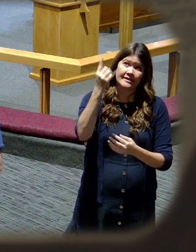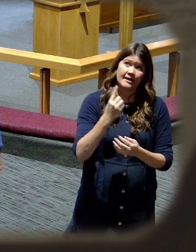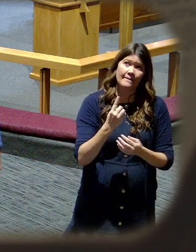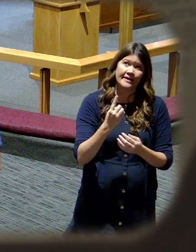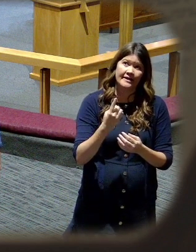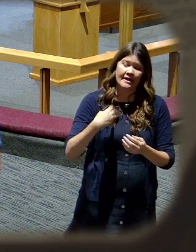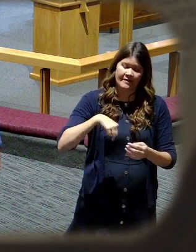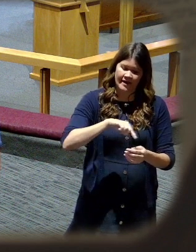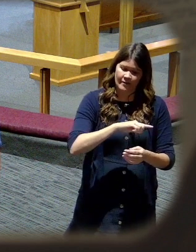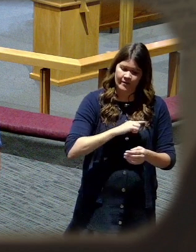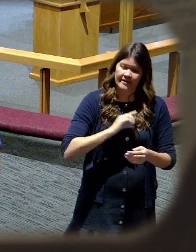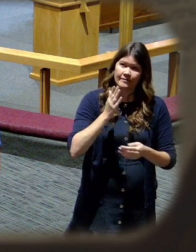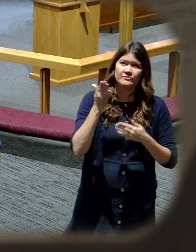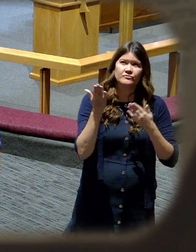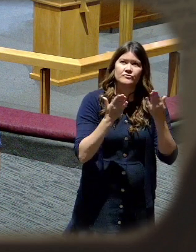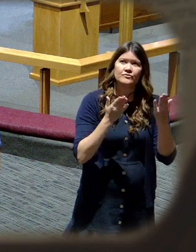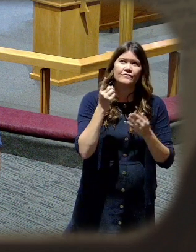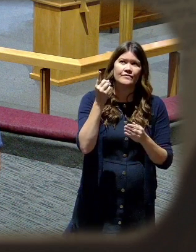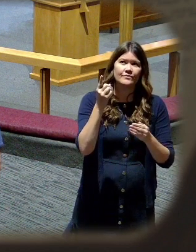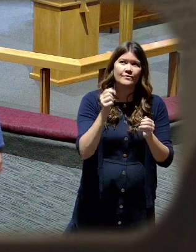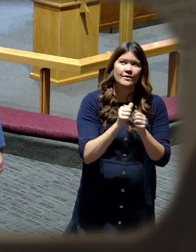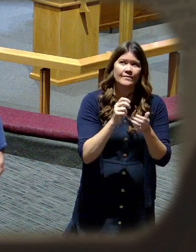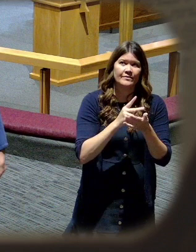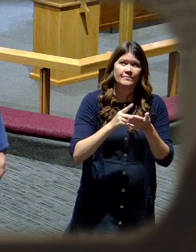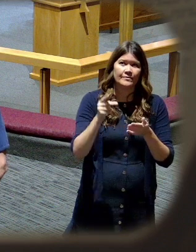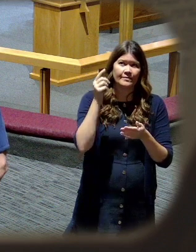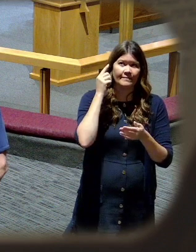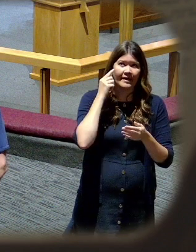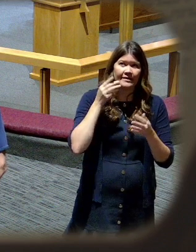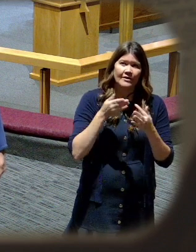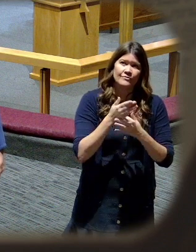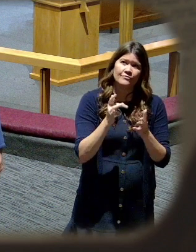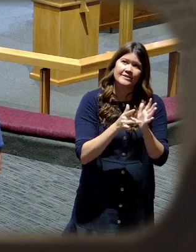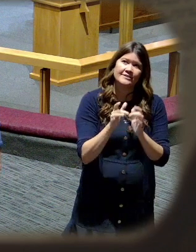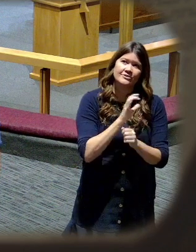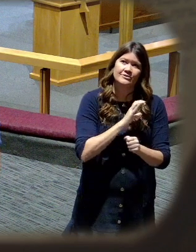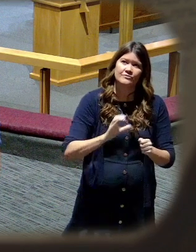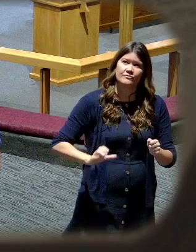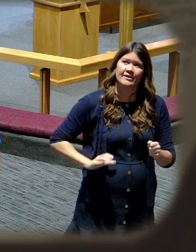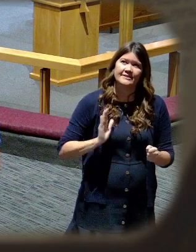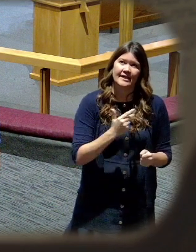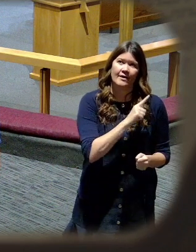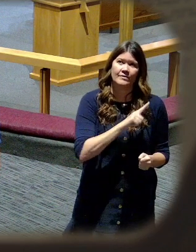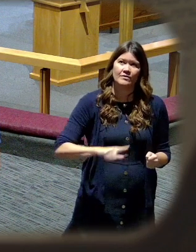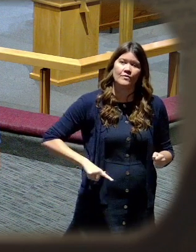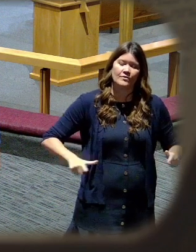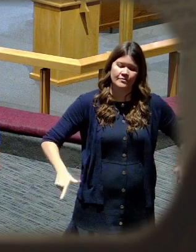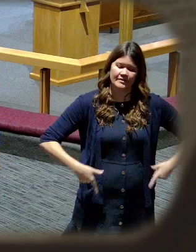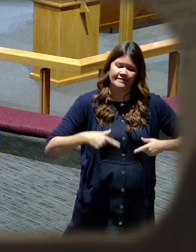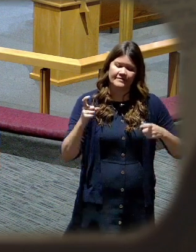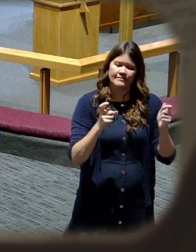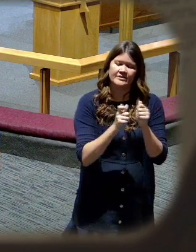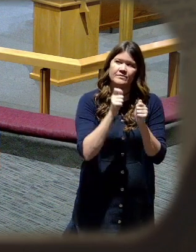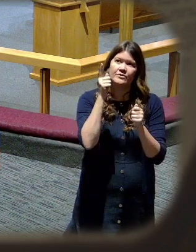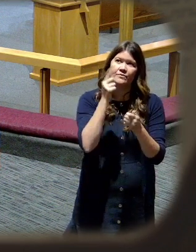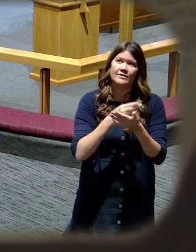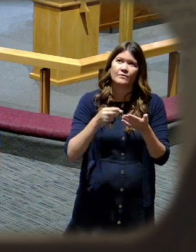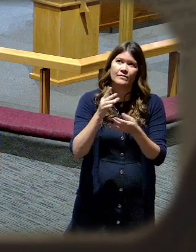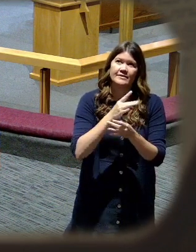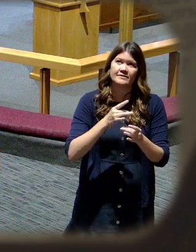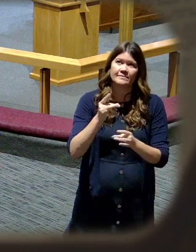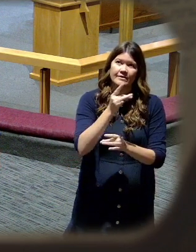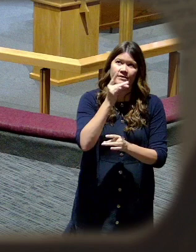we may be enabled to serve you with pure minds. Through the same Jesus Christ, our Lord, who lives and reigns with you in the Holy